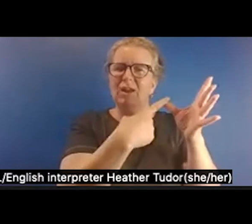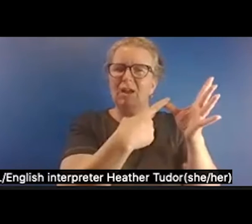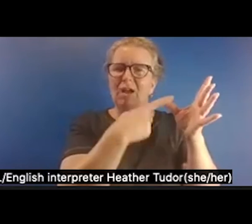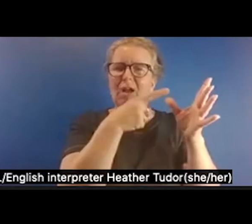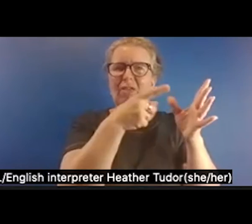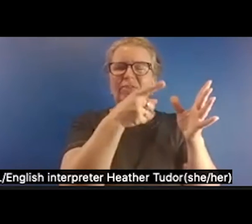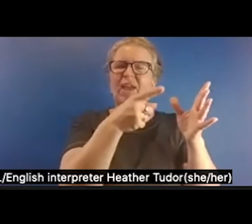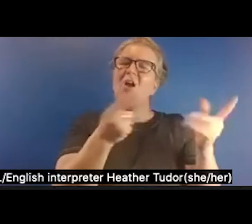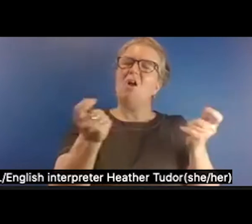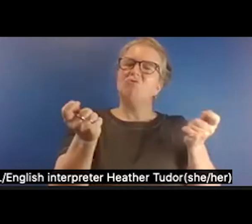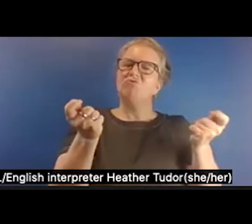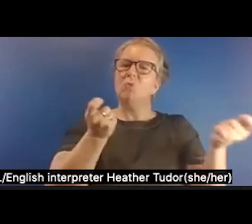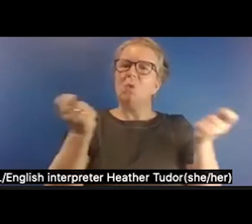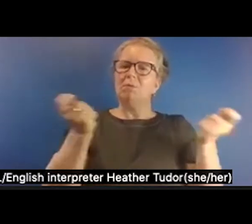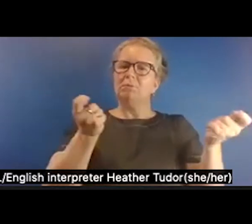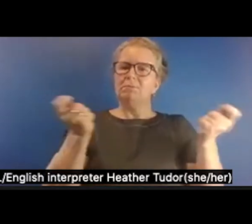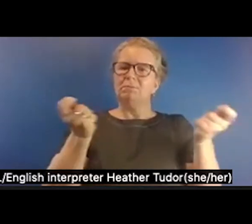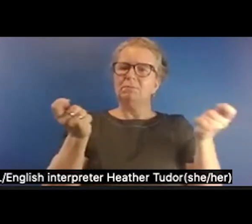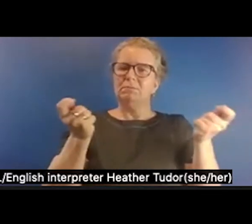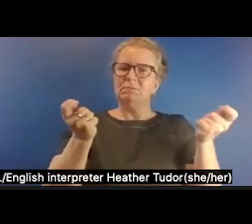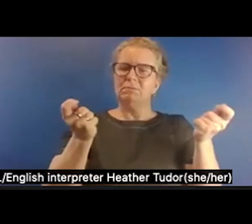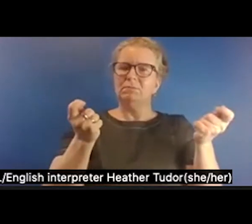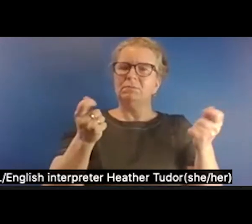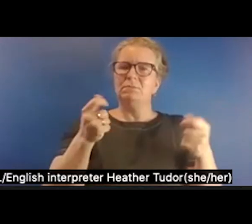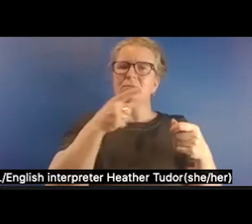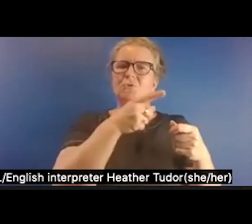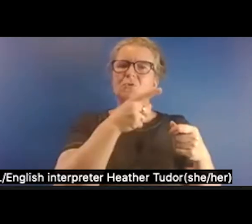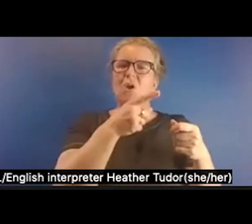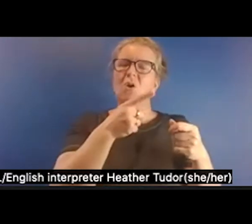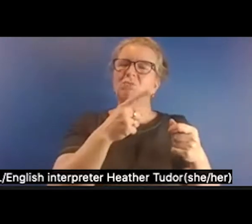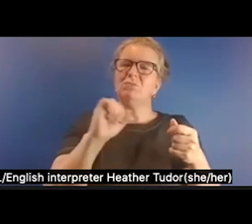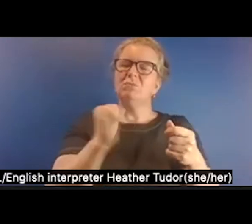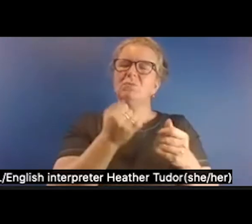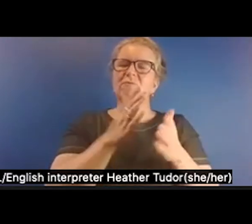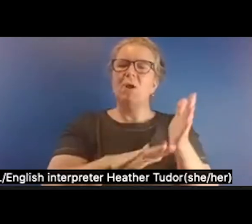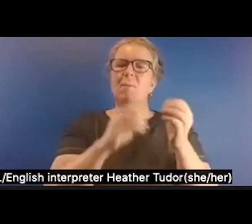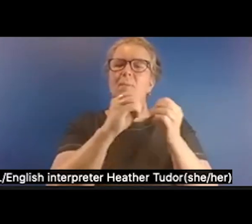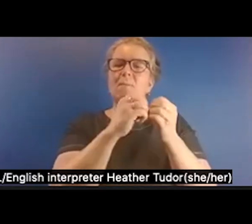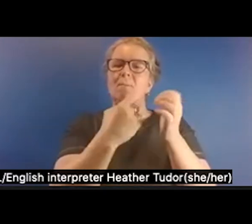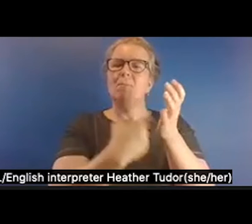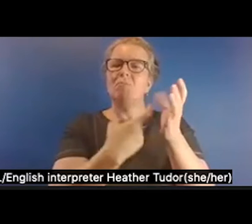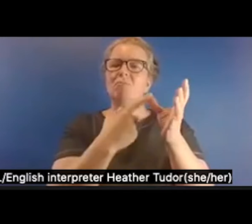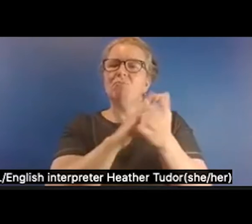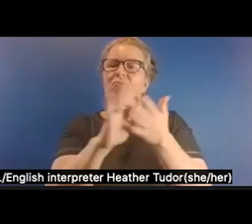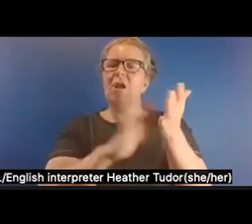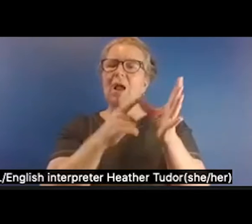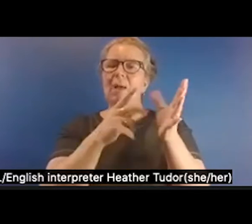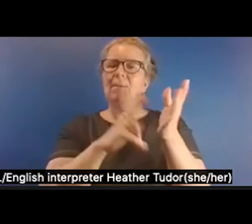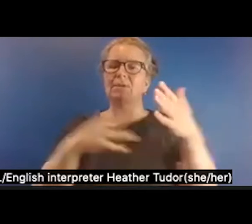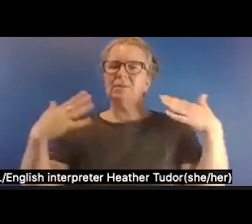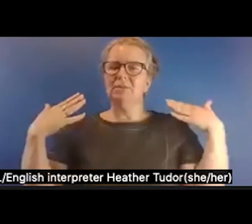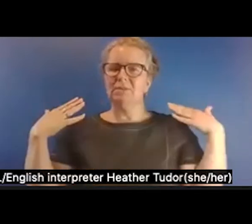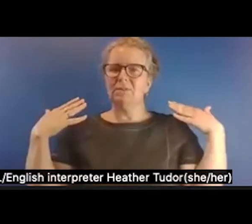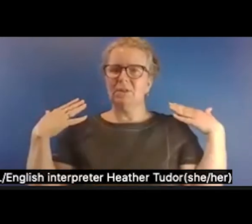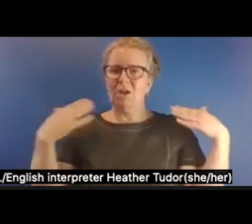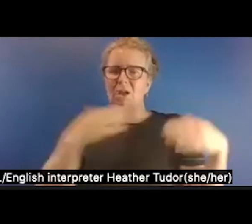For them, it is believed that they have come from Brahma's arm. And the third position,